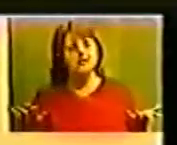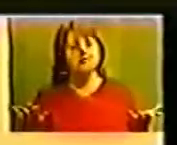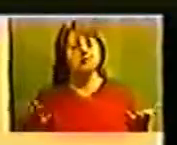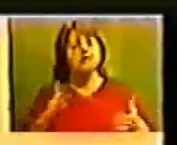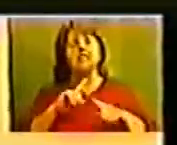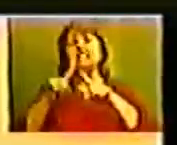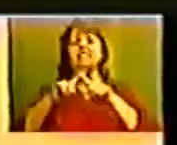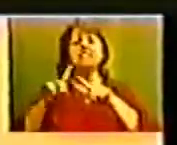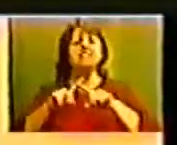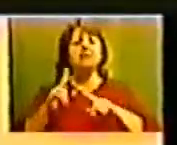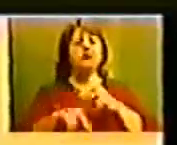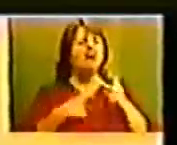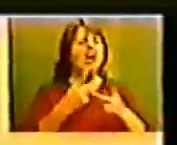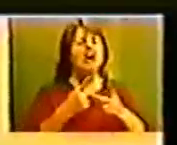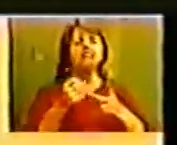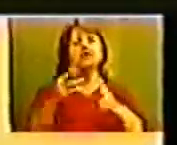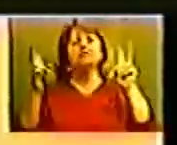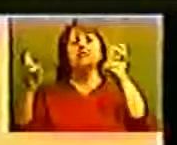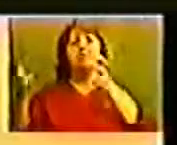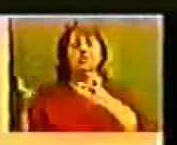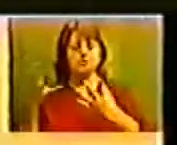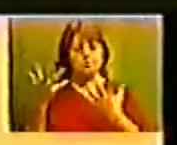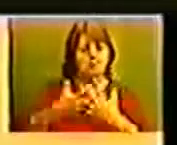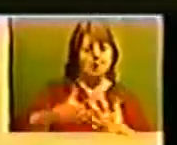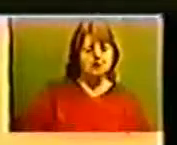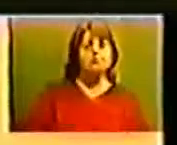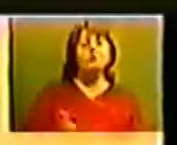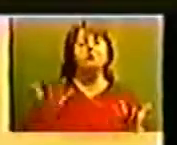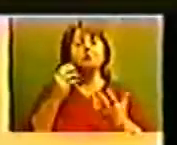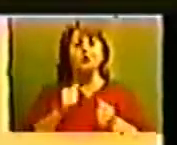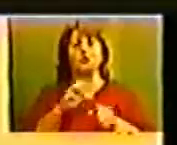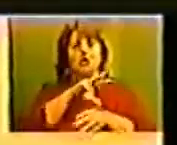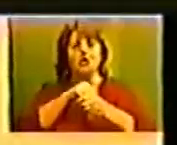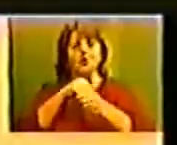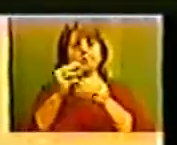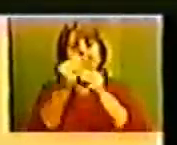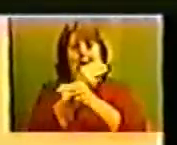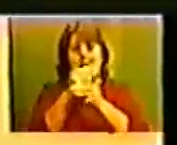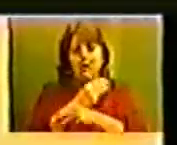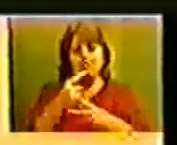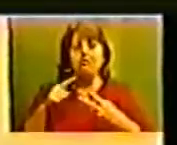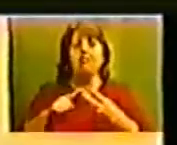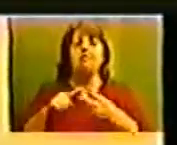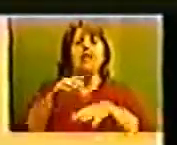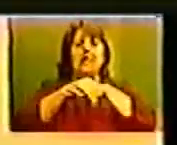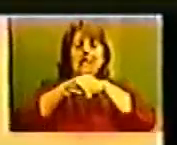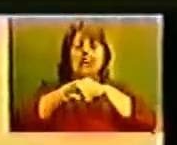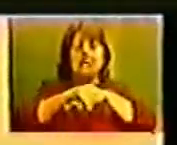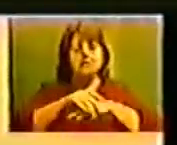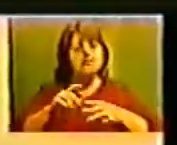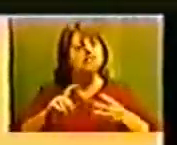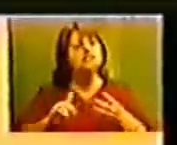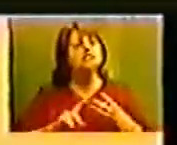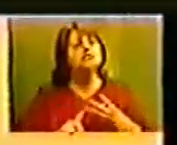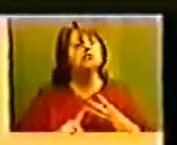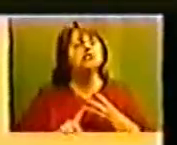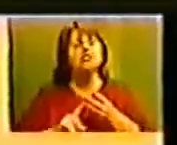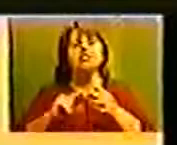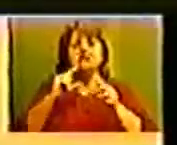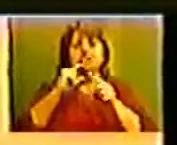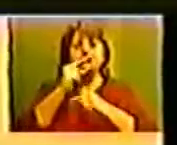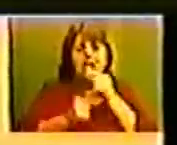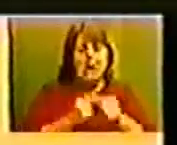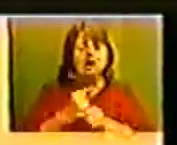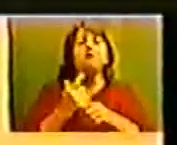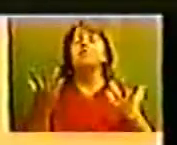all sorts of different subjects could be worked into this. You could include math, you could include English, you can include